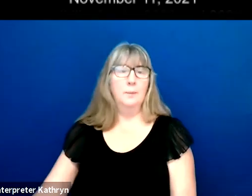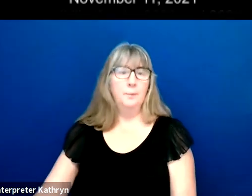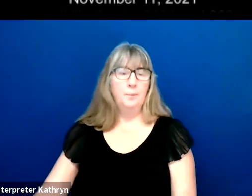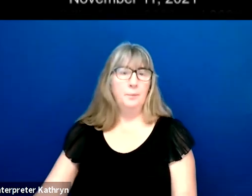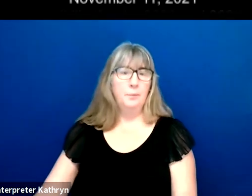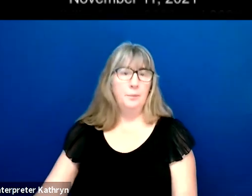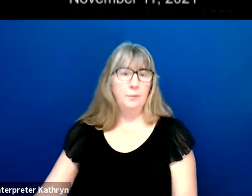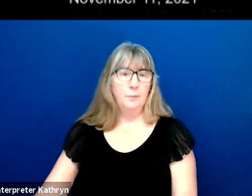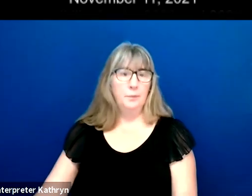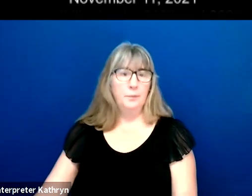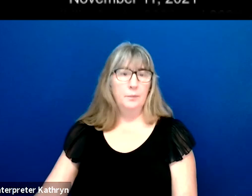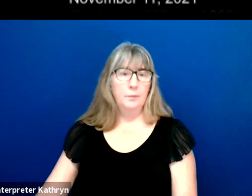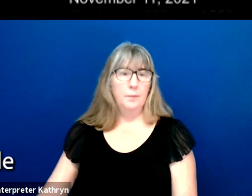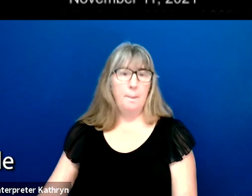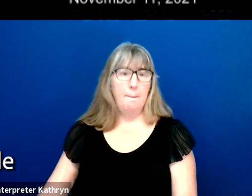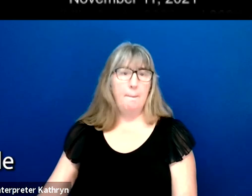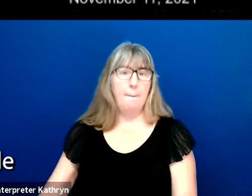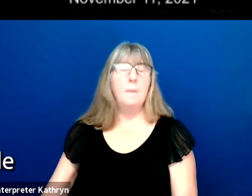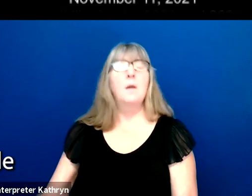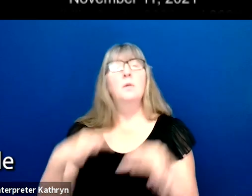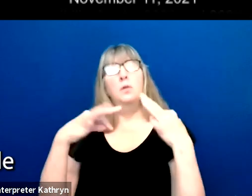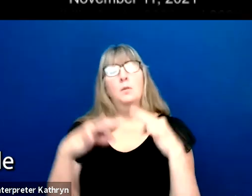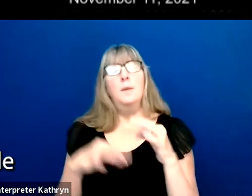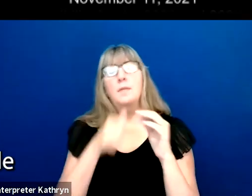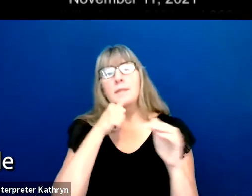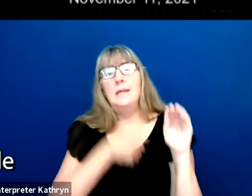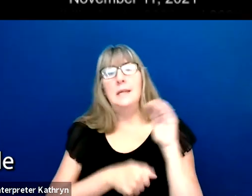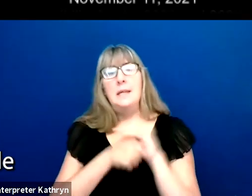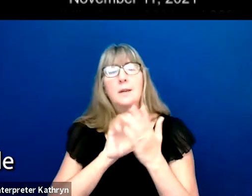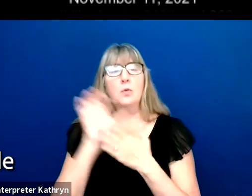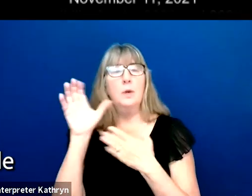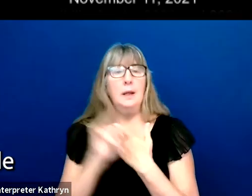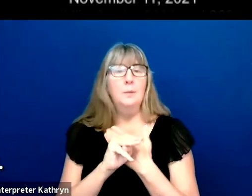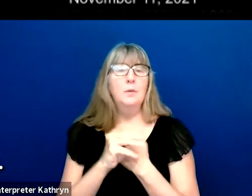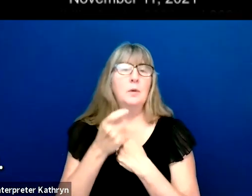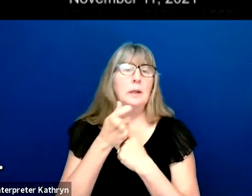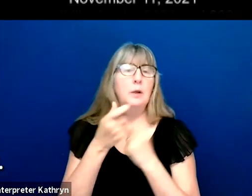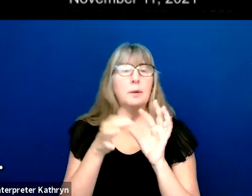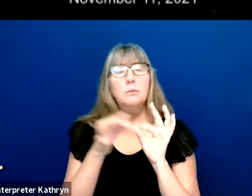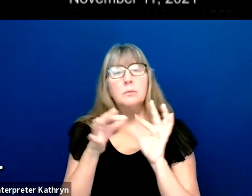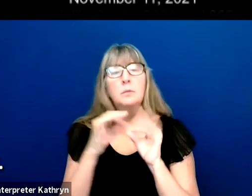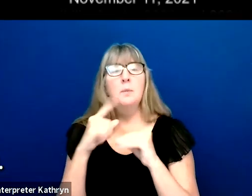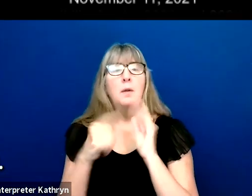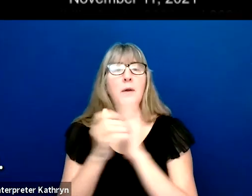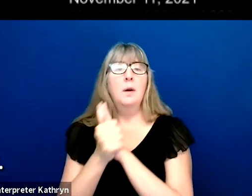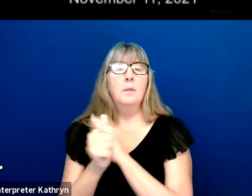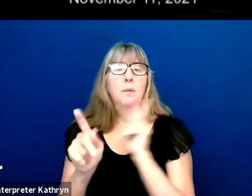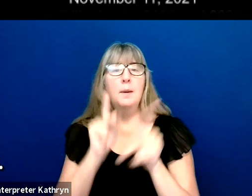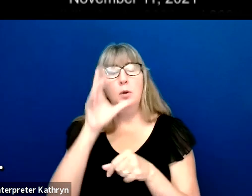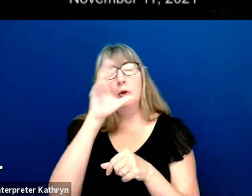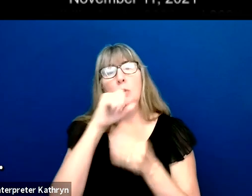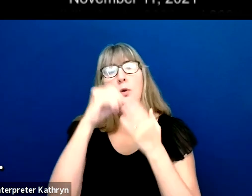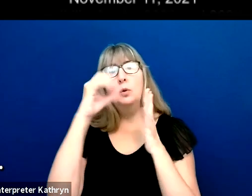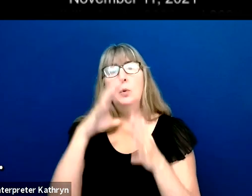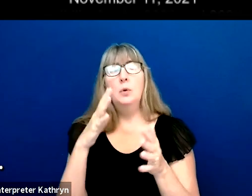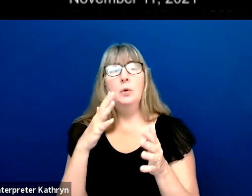So we talked about a little bit the hidden curriculum. So that's just another word for all those competencies that people assume students are going to just pick up